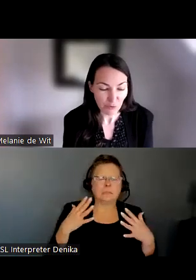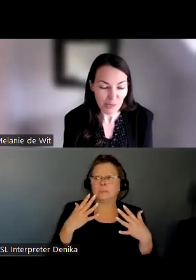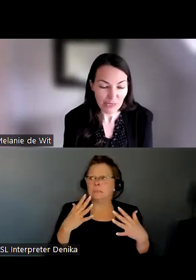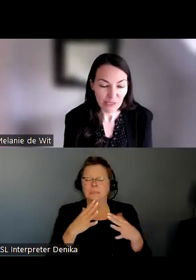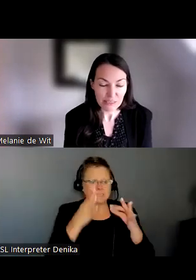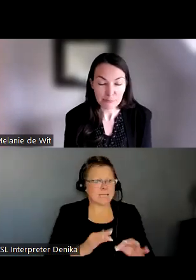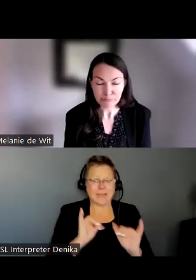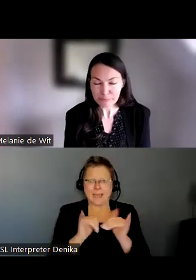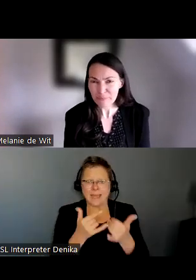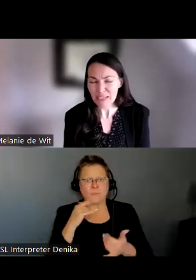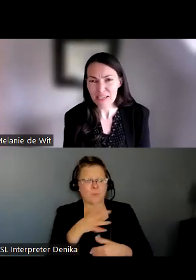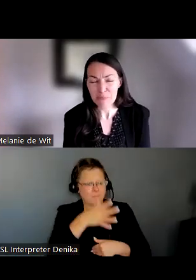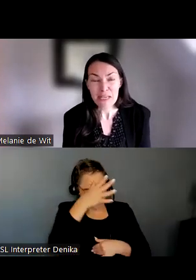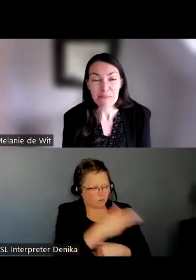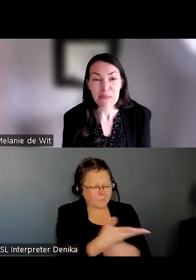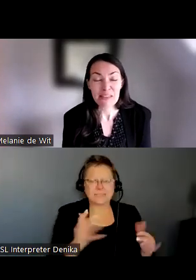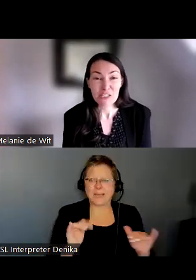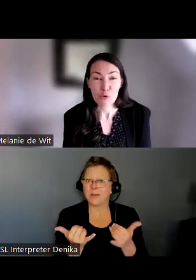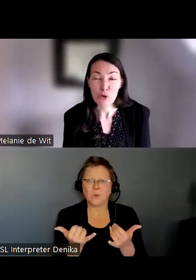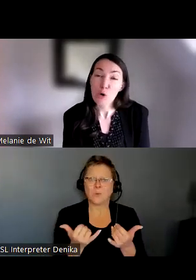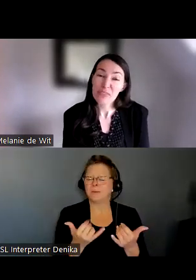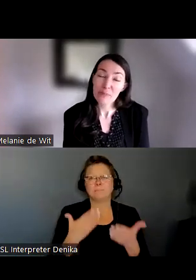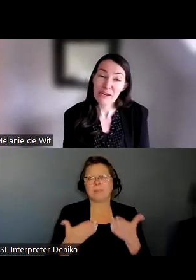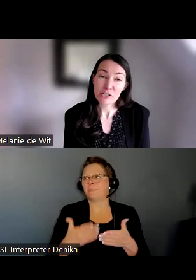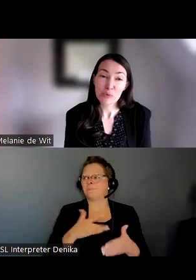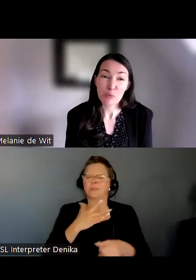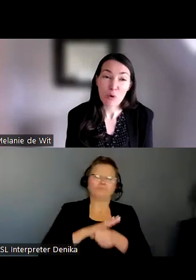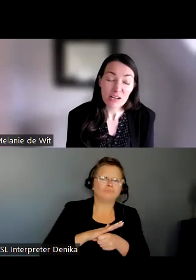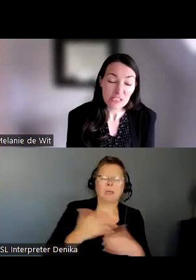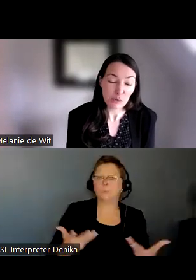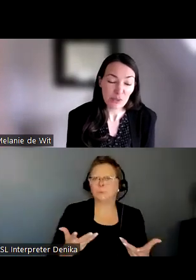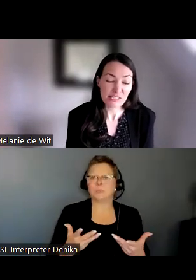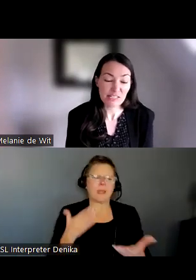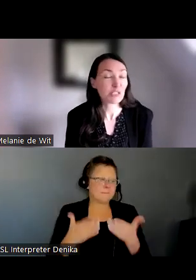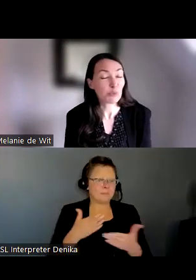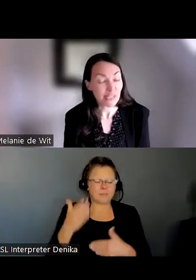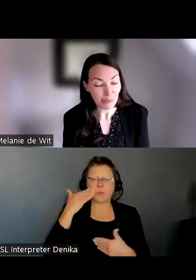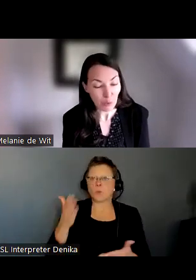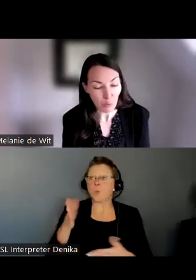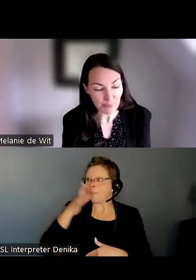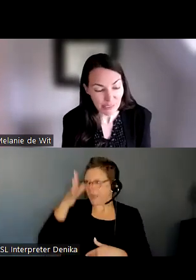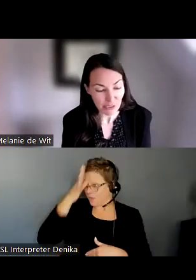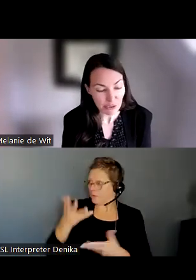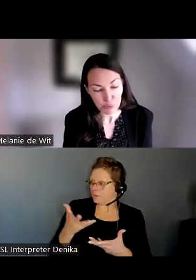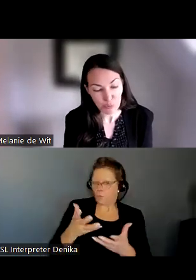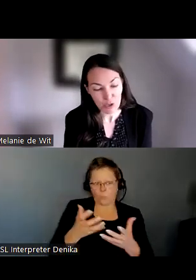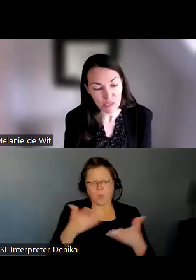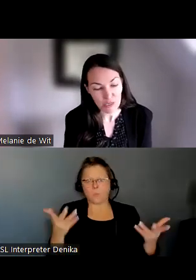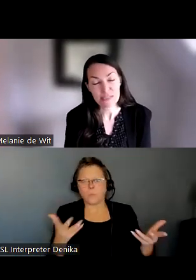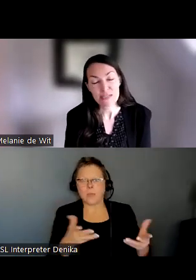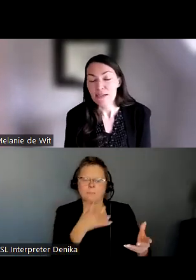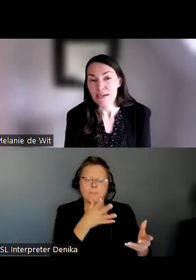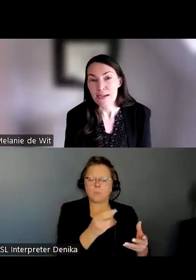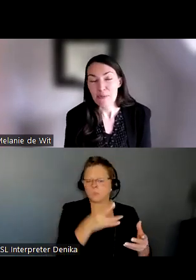make for a parent. Maybe they don't know what the parent would want, or they disagree about what the parent would